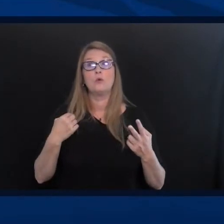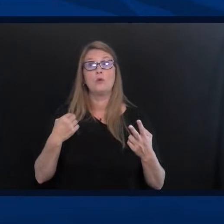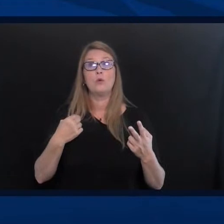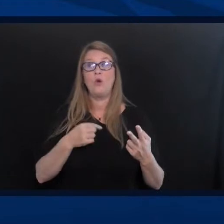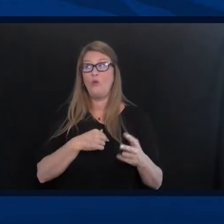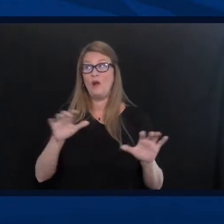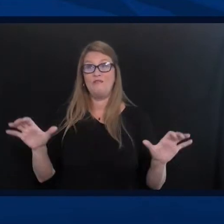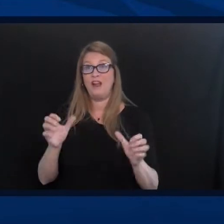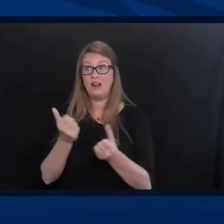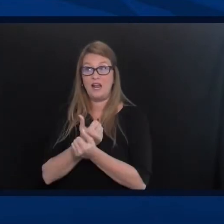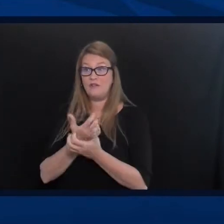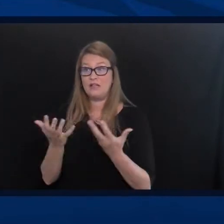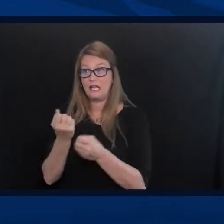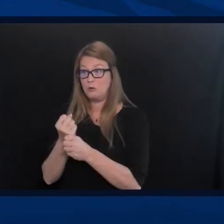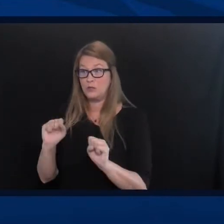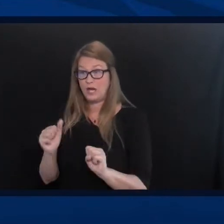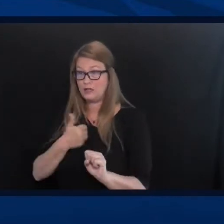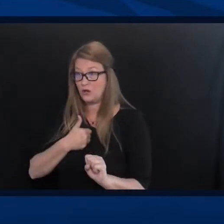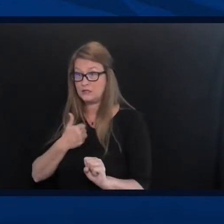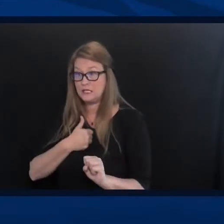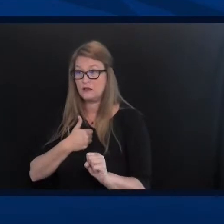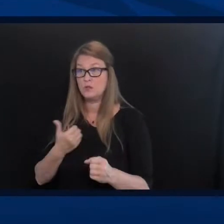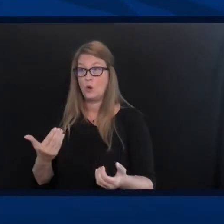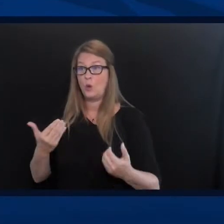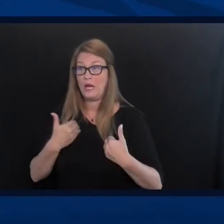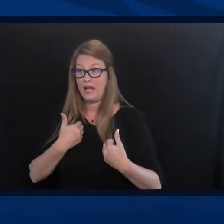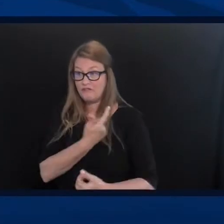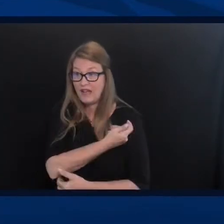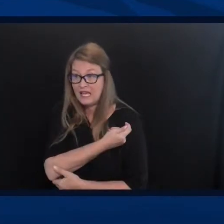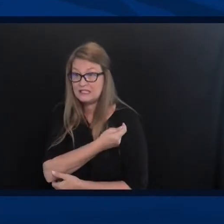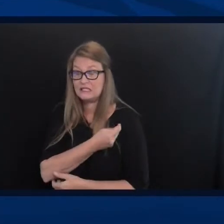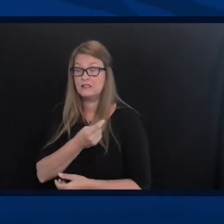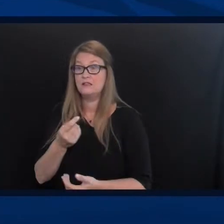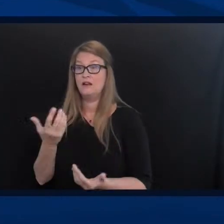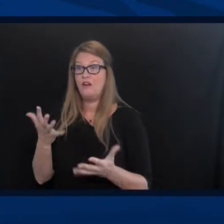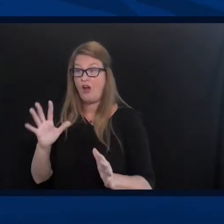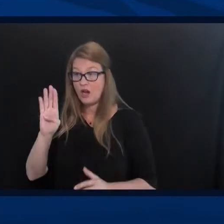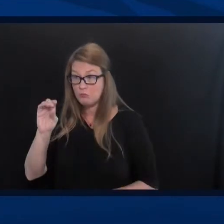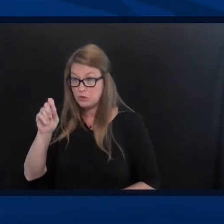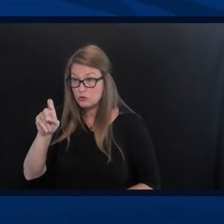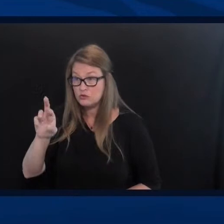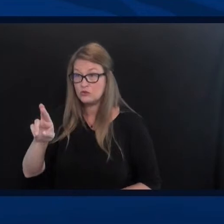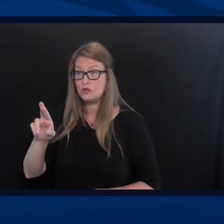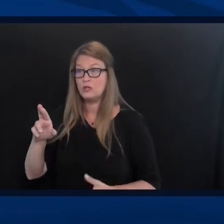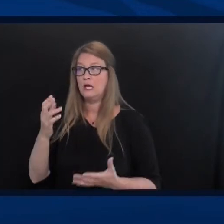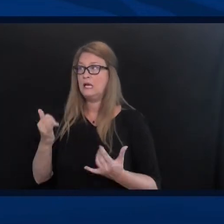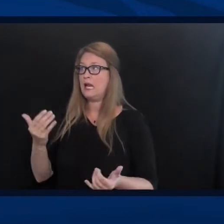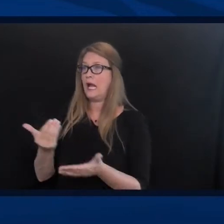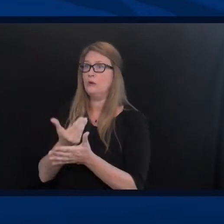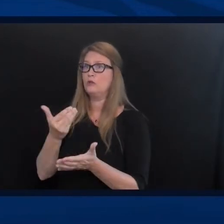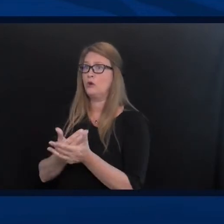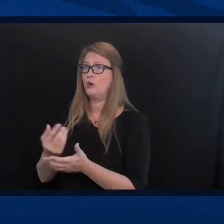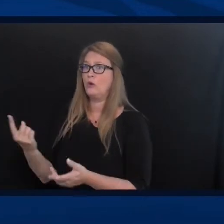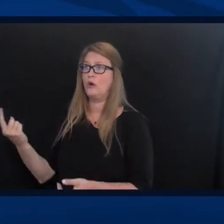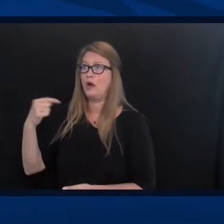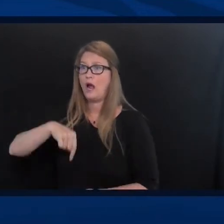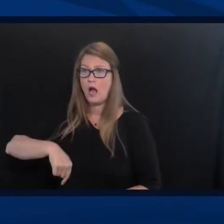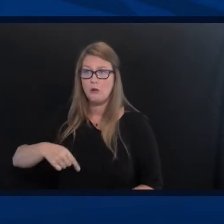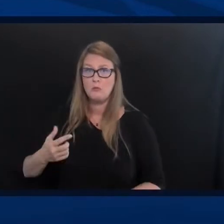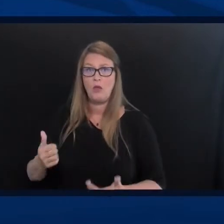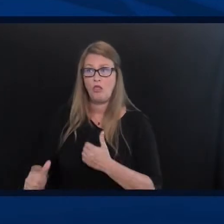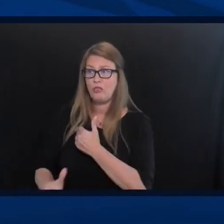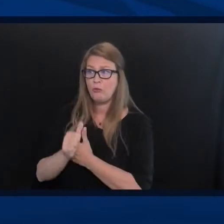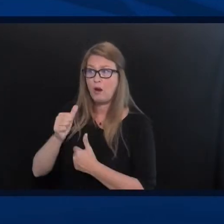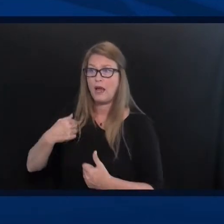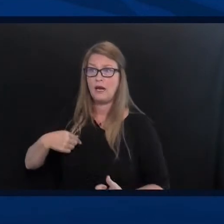everything we can do to protect ourselves. We've gotten the vaccine and we've taken the booster. And now there's an unknown that may threaten us or